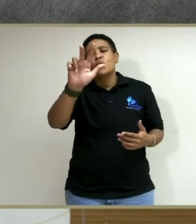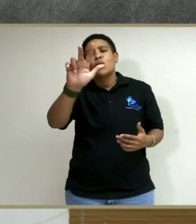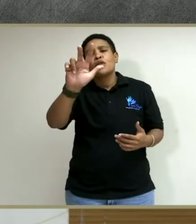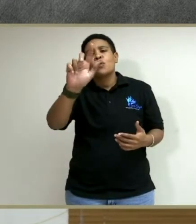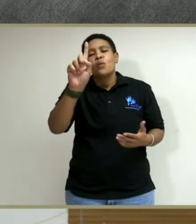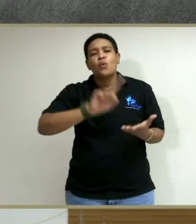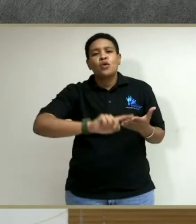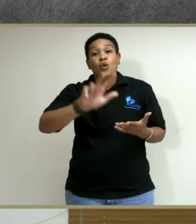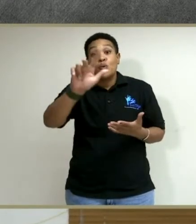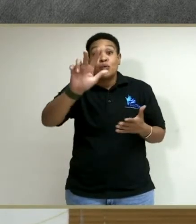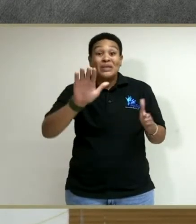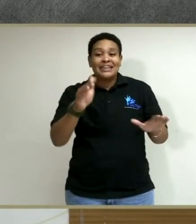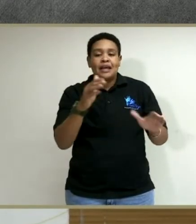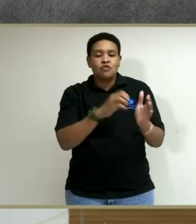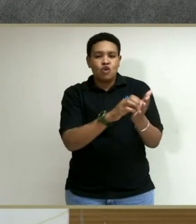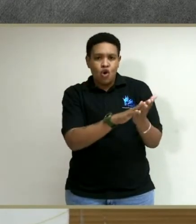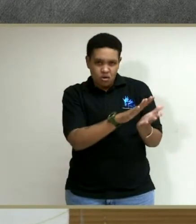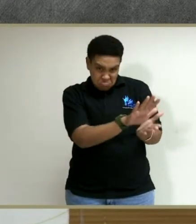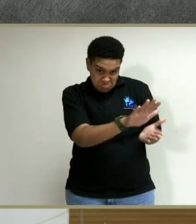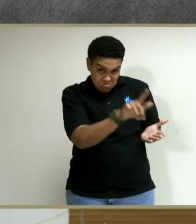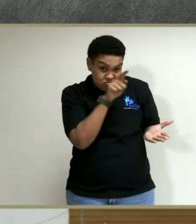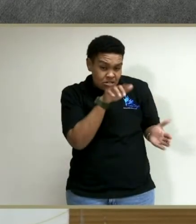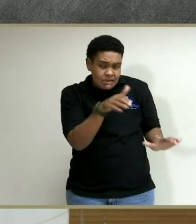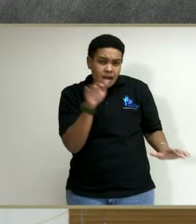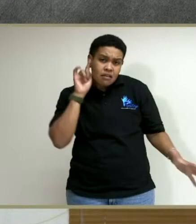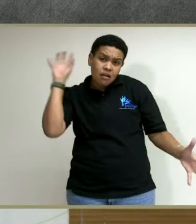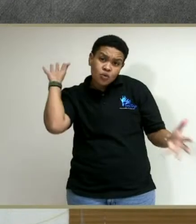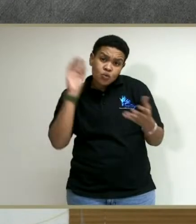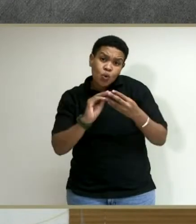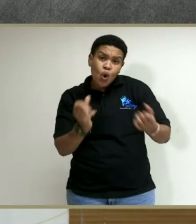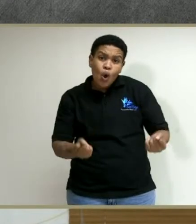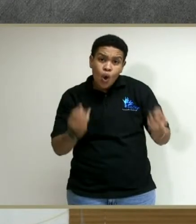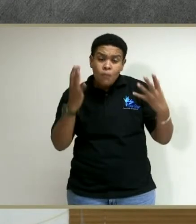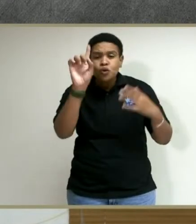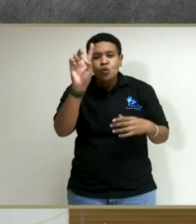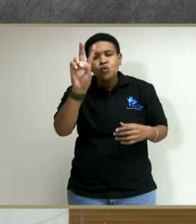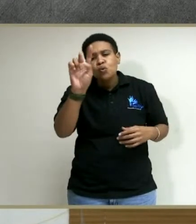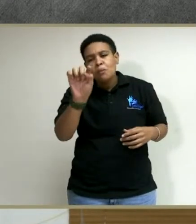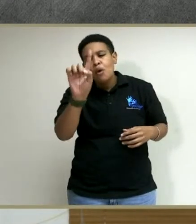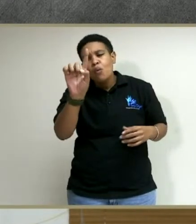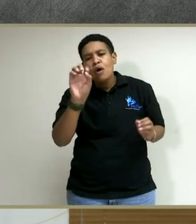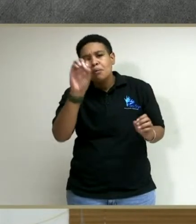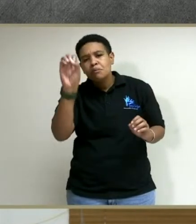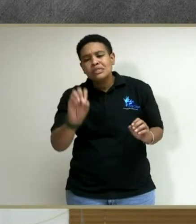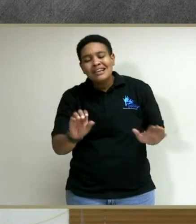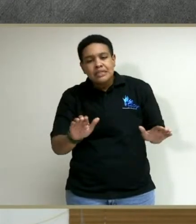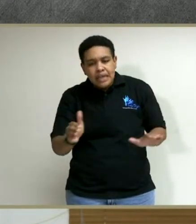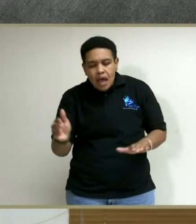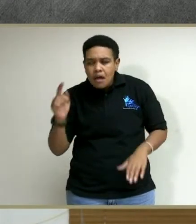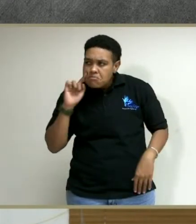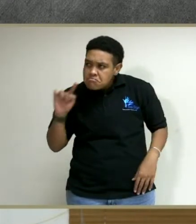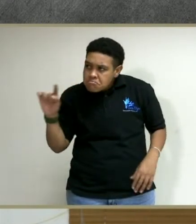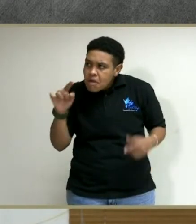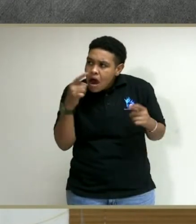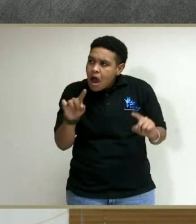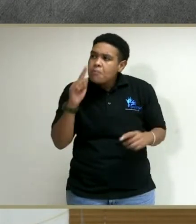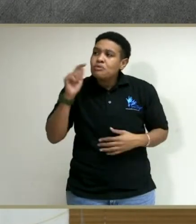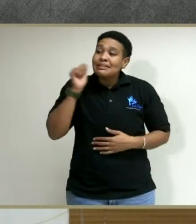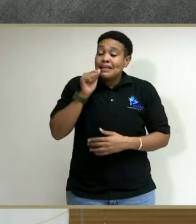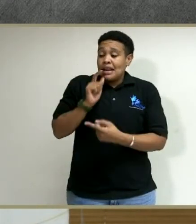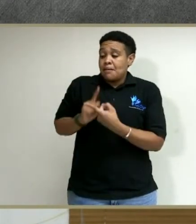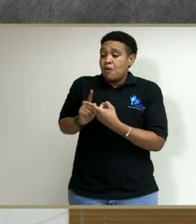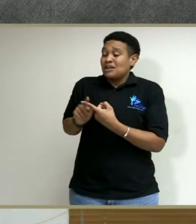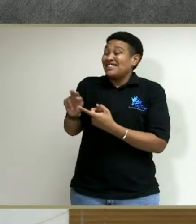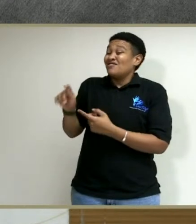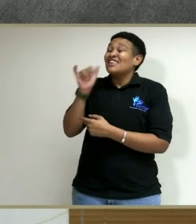deaths recorded. The deaths bring us to a 2.1% case fatality rate. We have a daily positivity